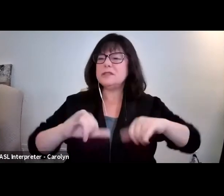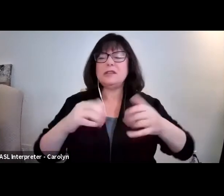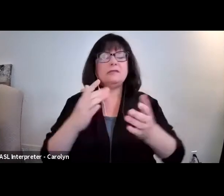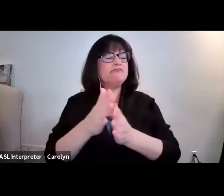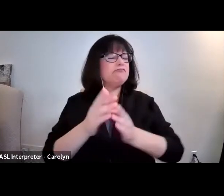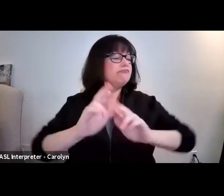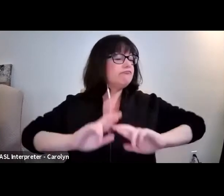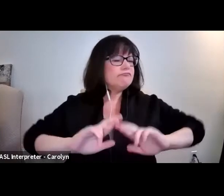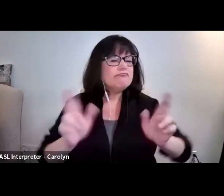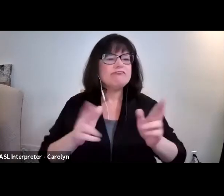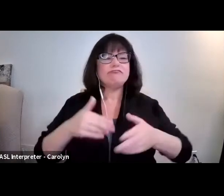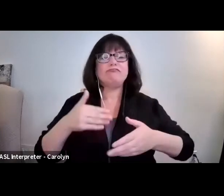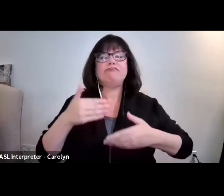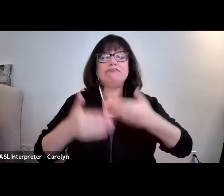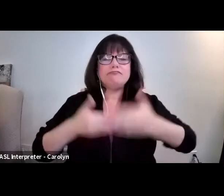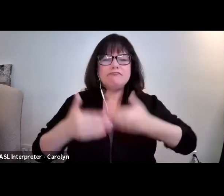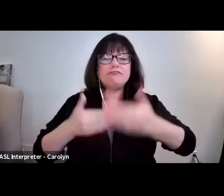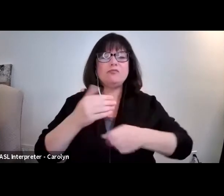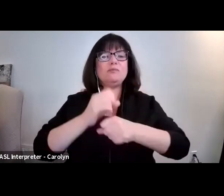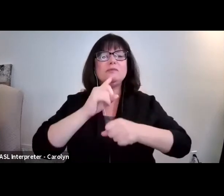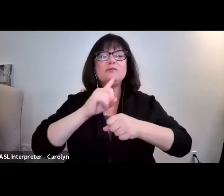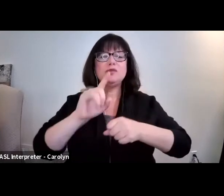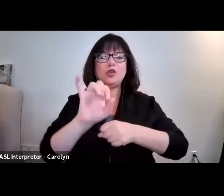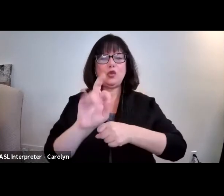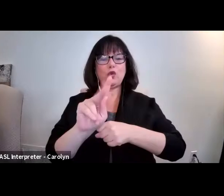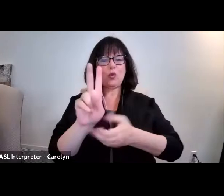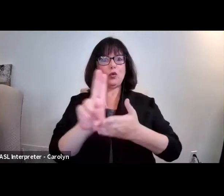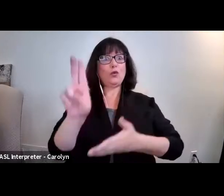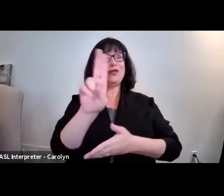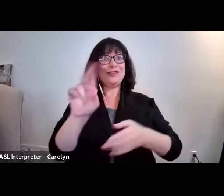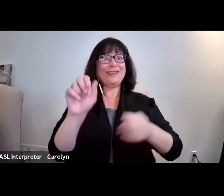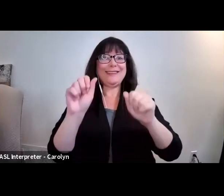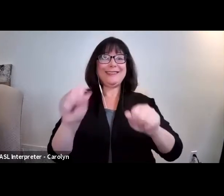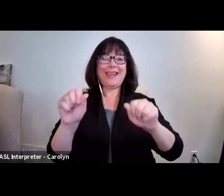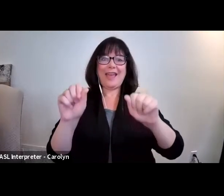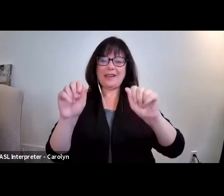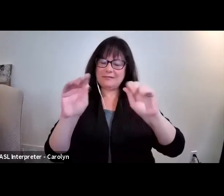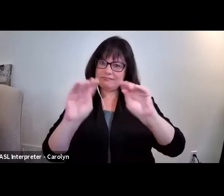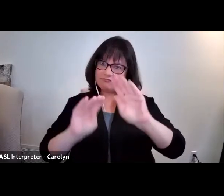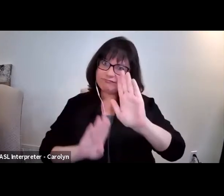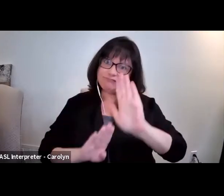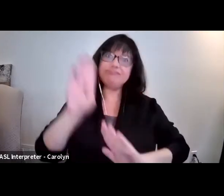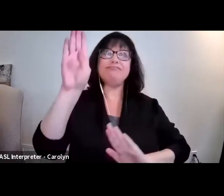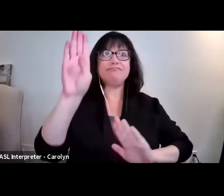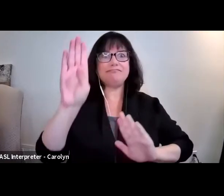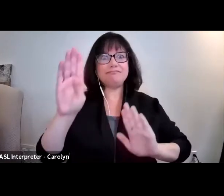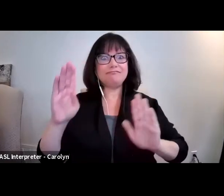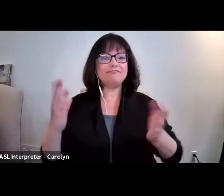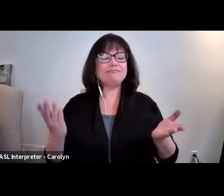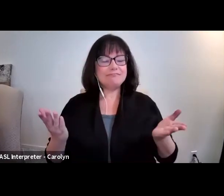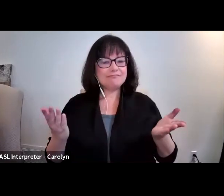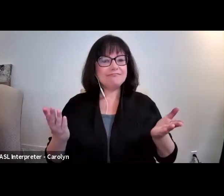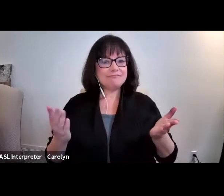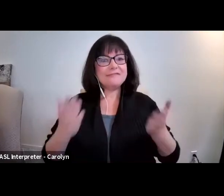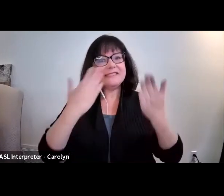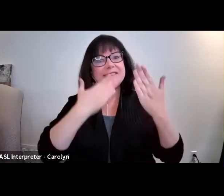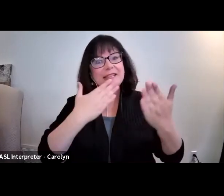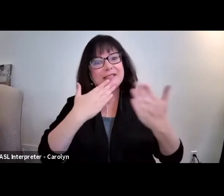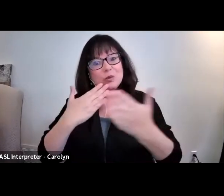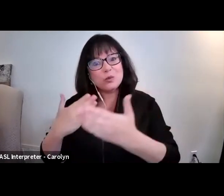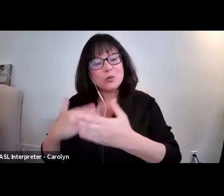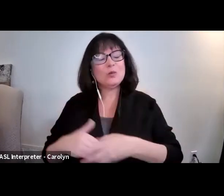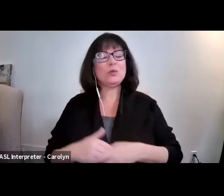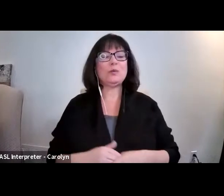challenging times, but thrives. As you know, our decision-making throughout the pandemic has prioritized the